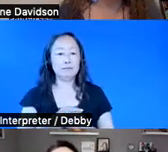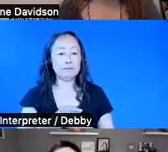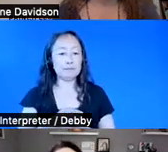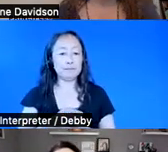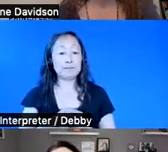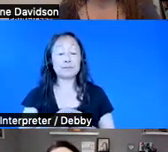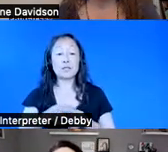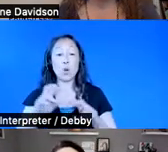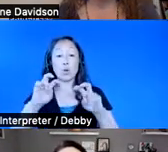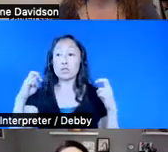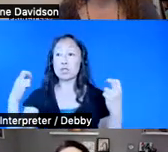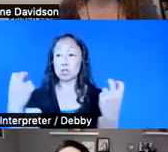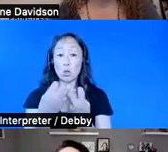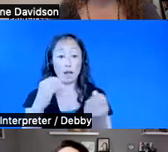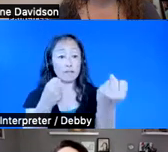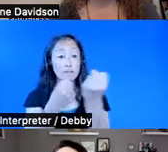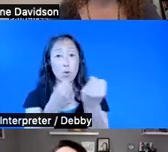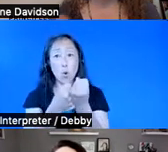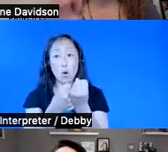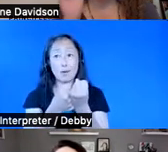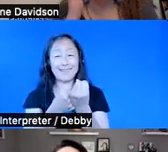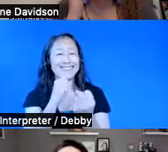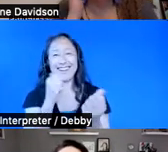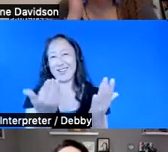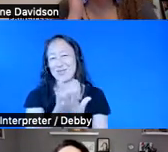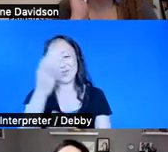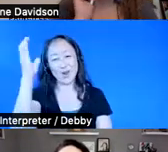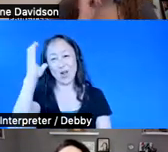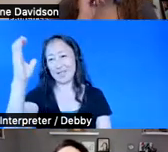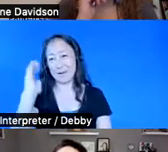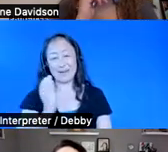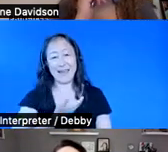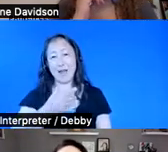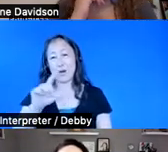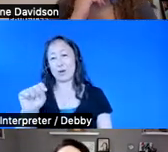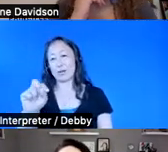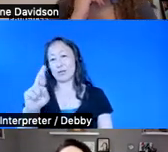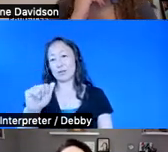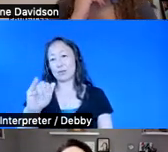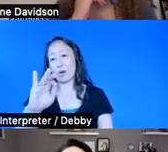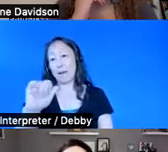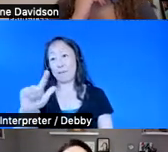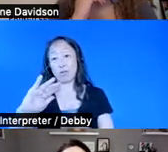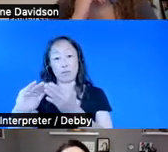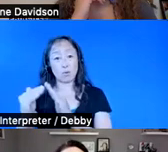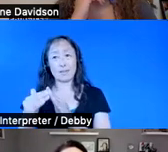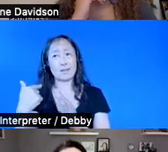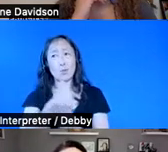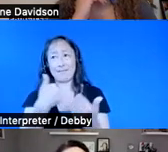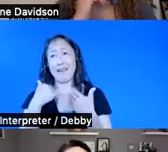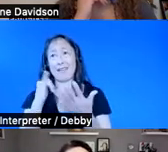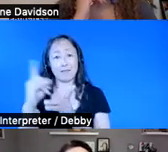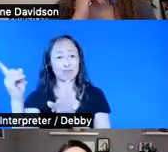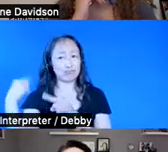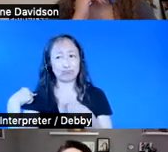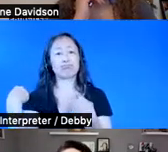So circles of support is not a new concept in our tribal communities. We've had that forever, right?